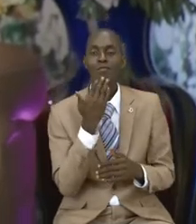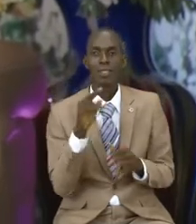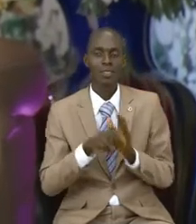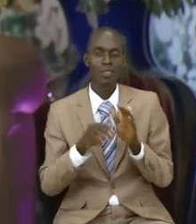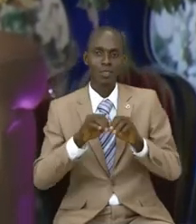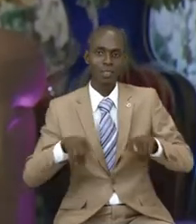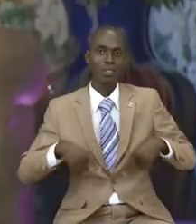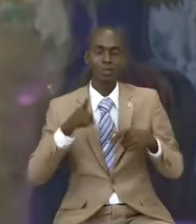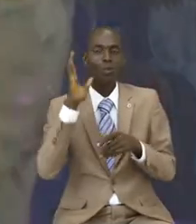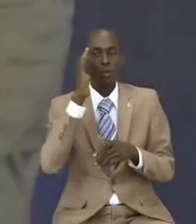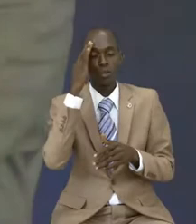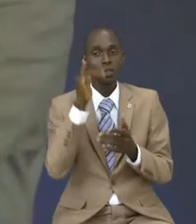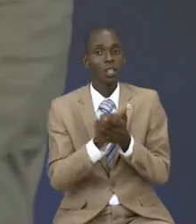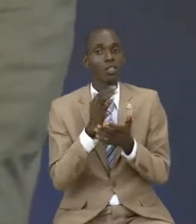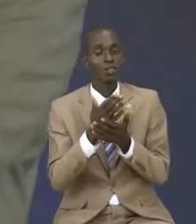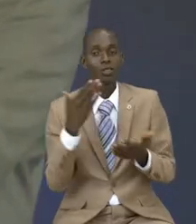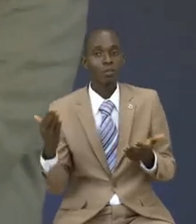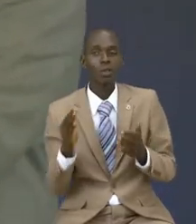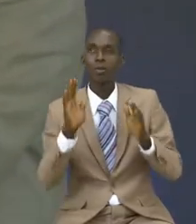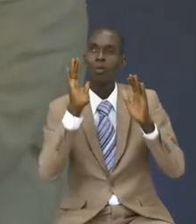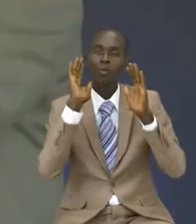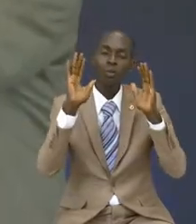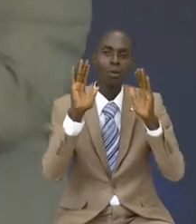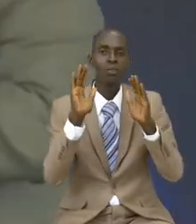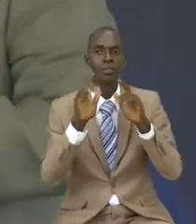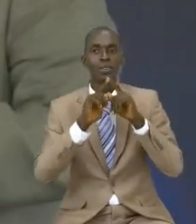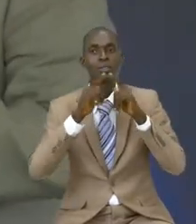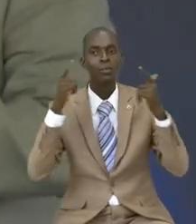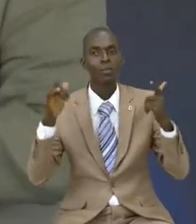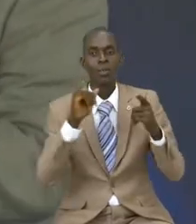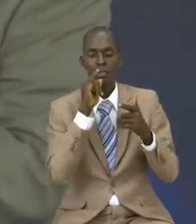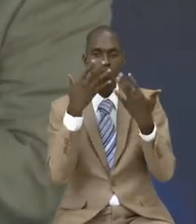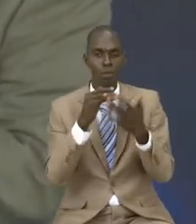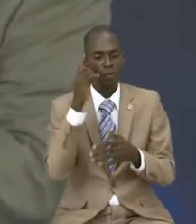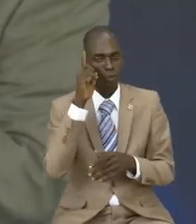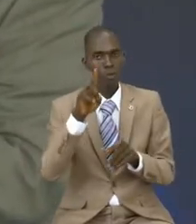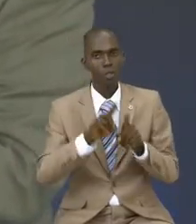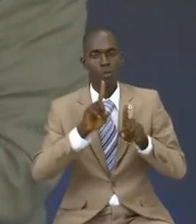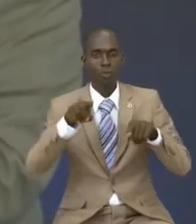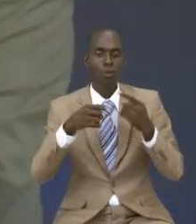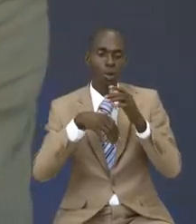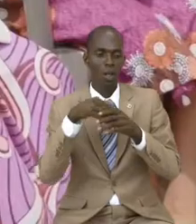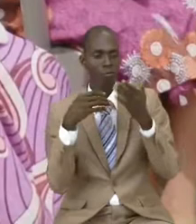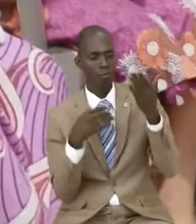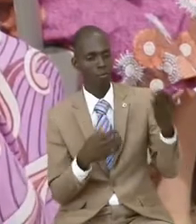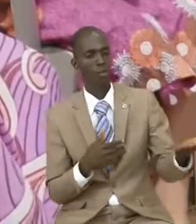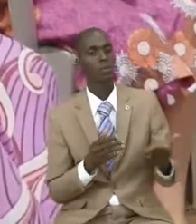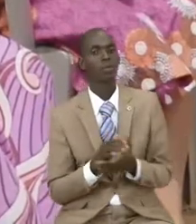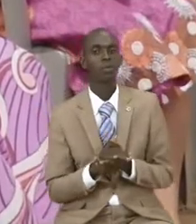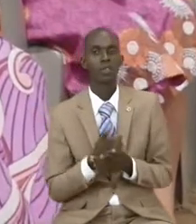will know something wonderful, unprecedented is waiting for you as you go out there. You